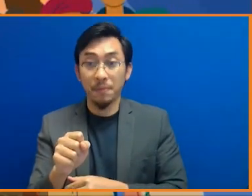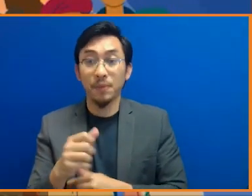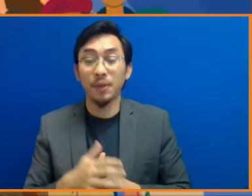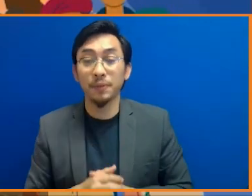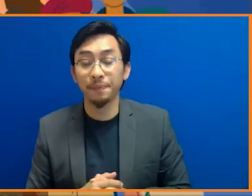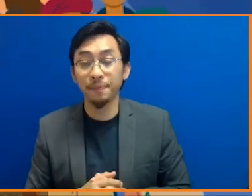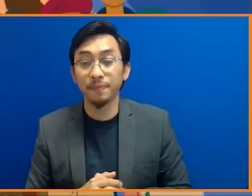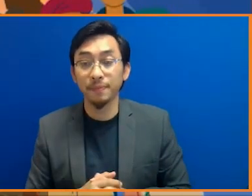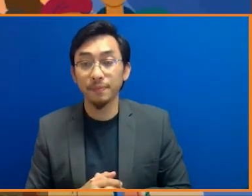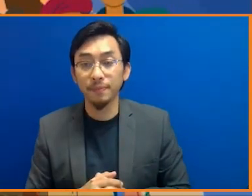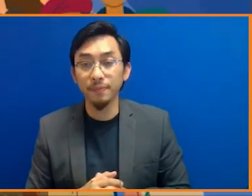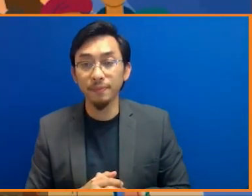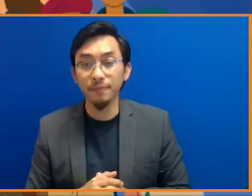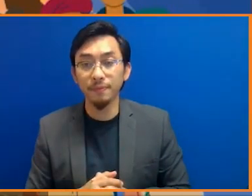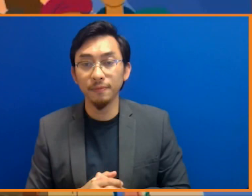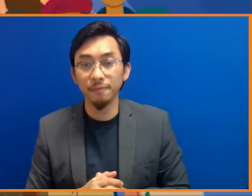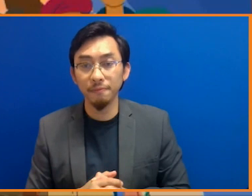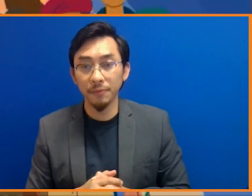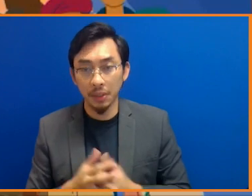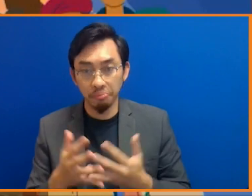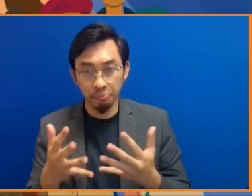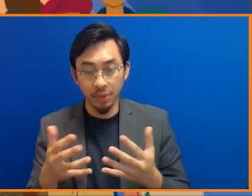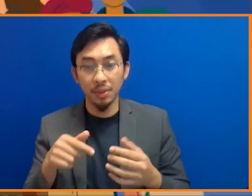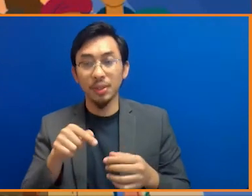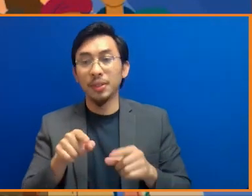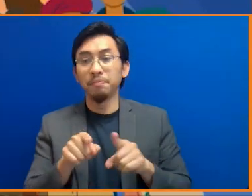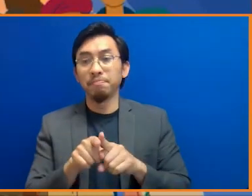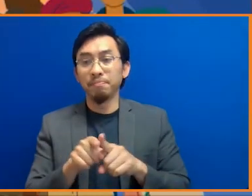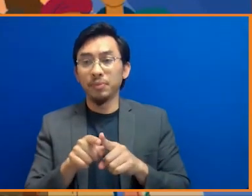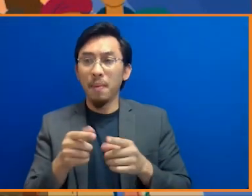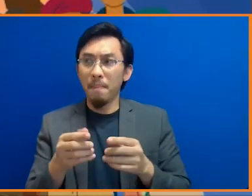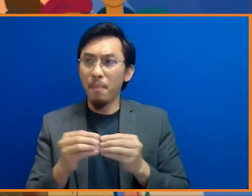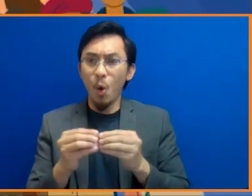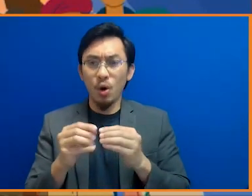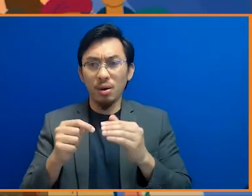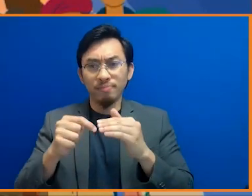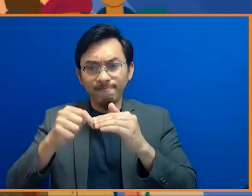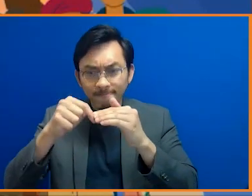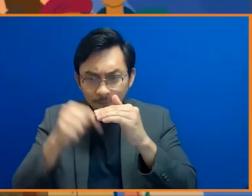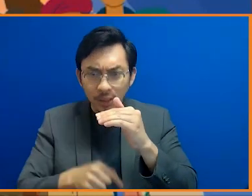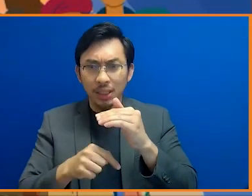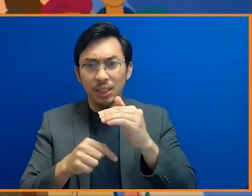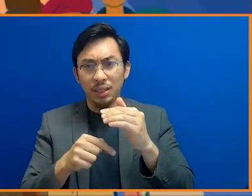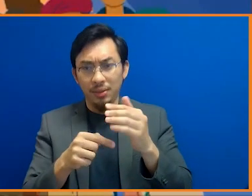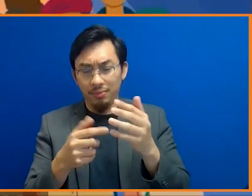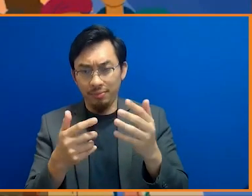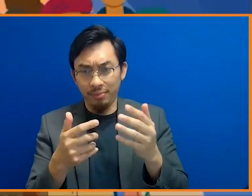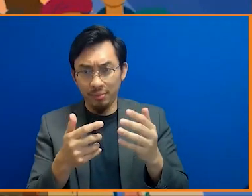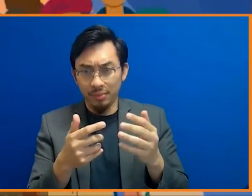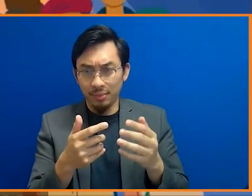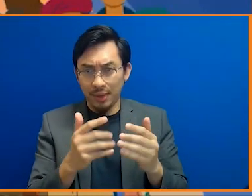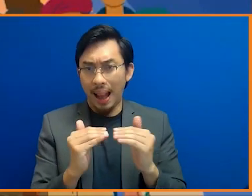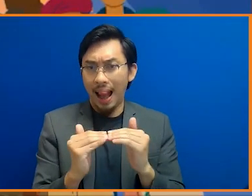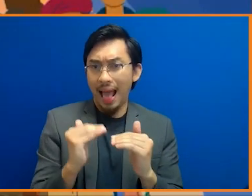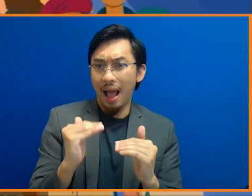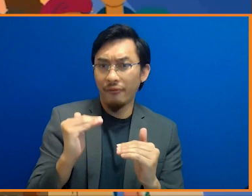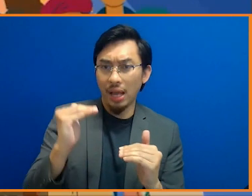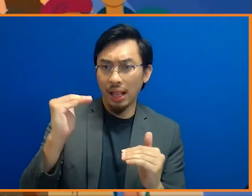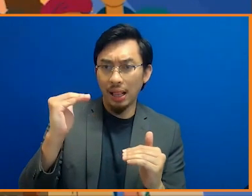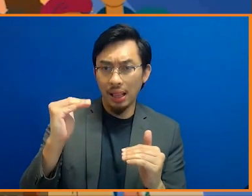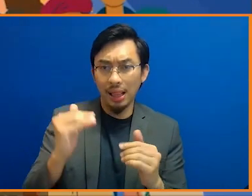and also in a rather more technical or probably more detailed